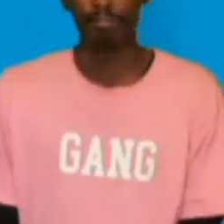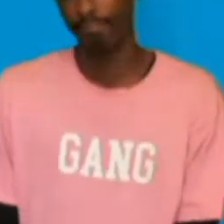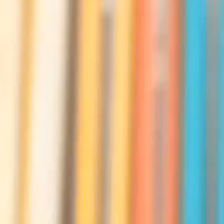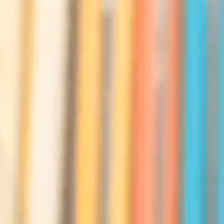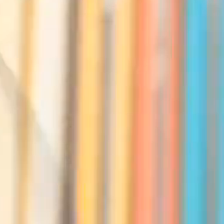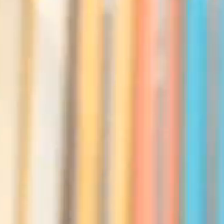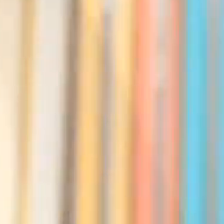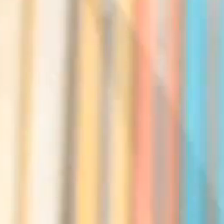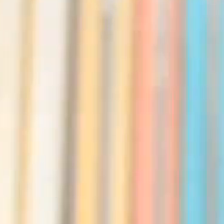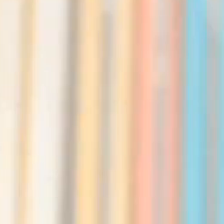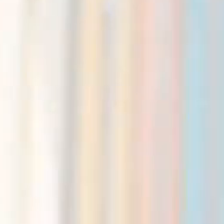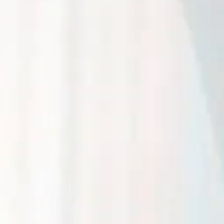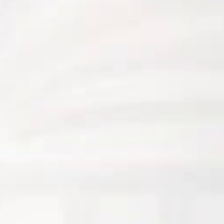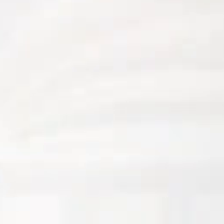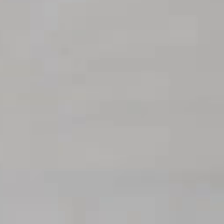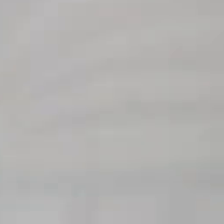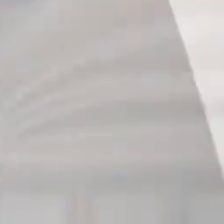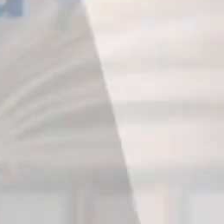coronavirus.